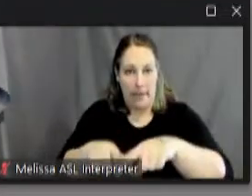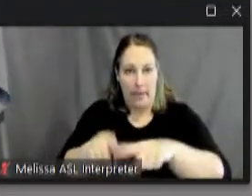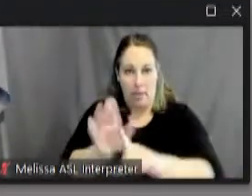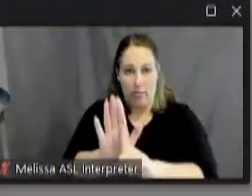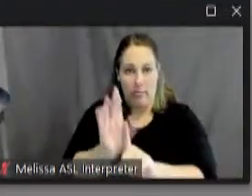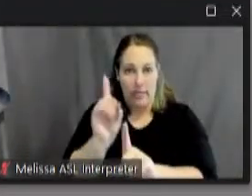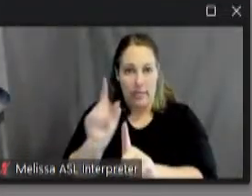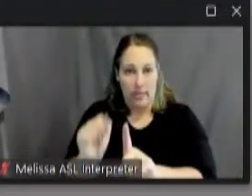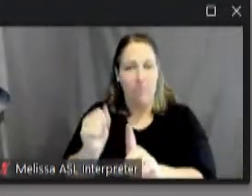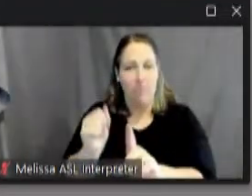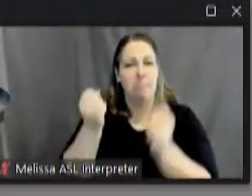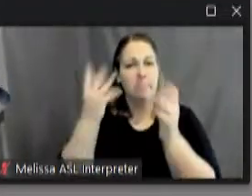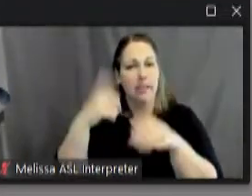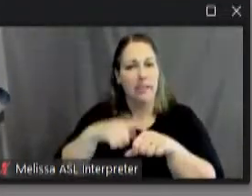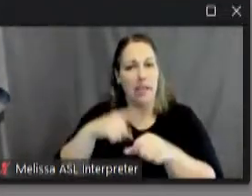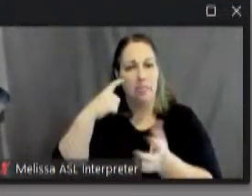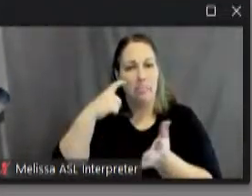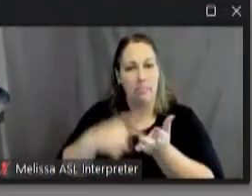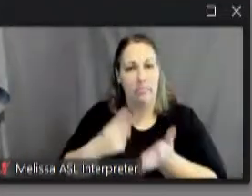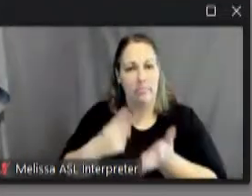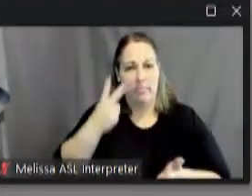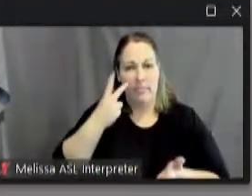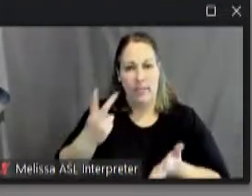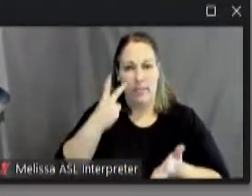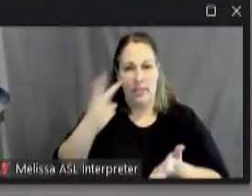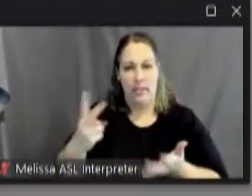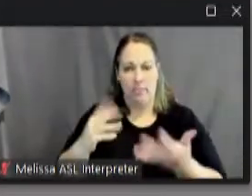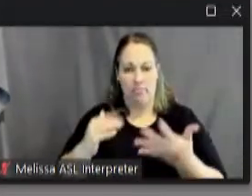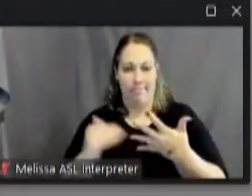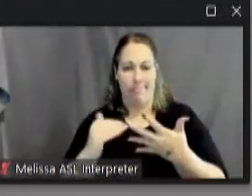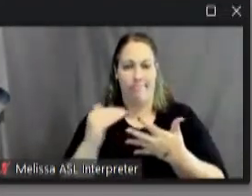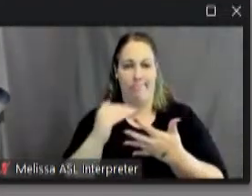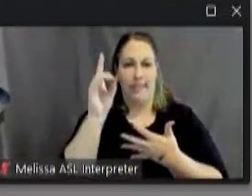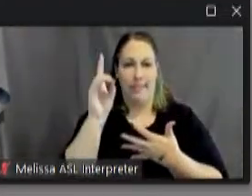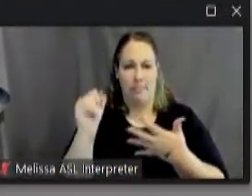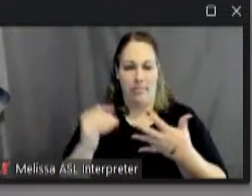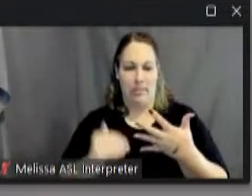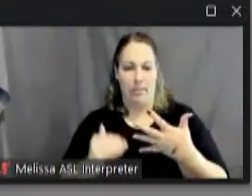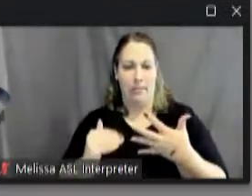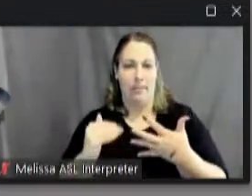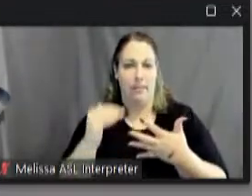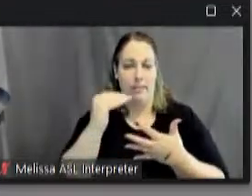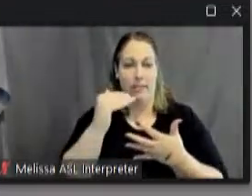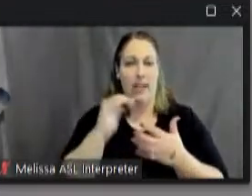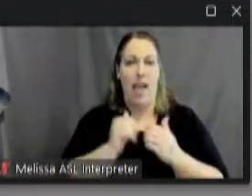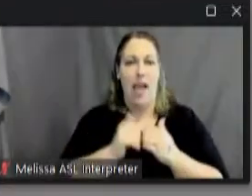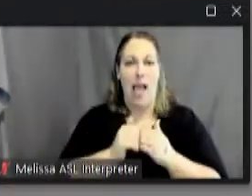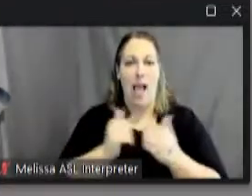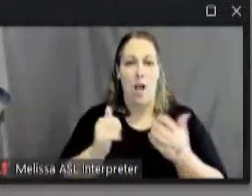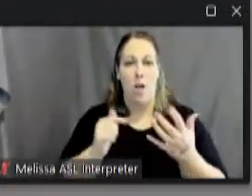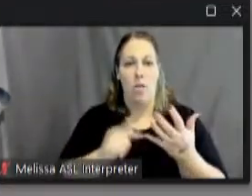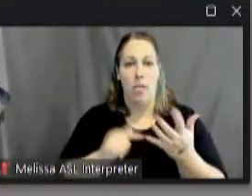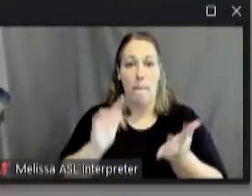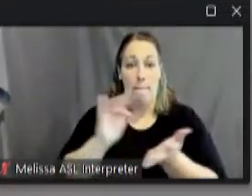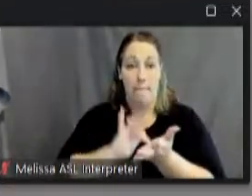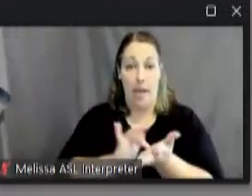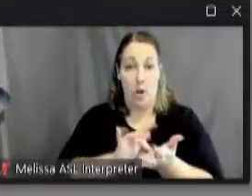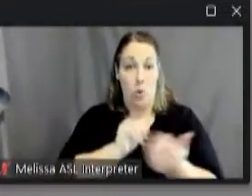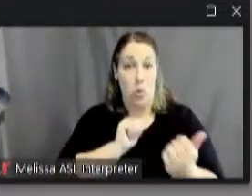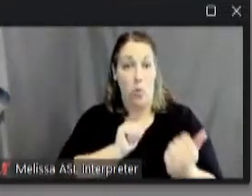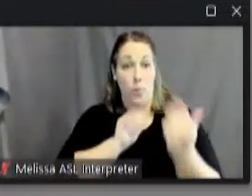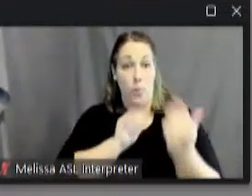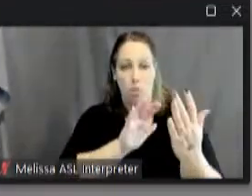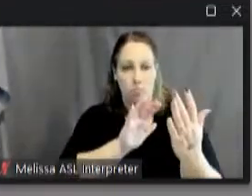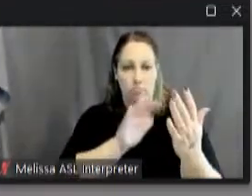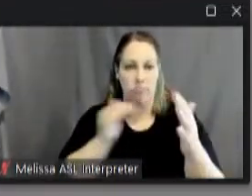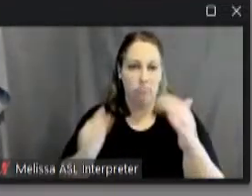that we see. There are different levels of disabilities. How do we go beyond the medical approach and focus